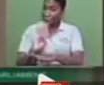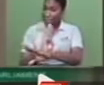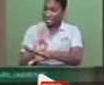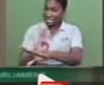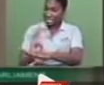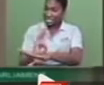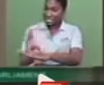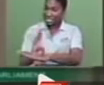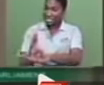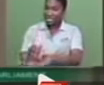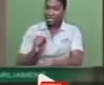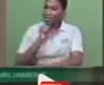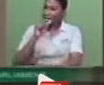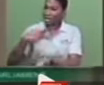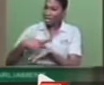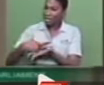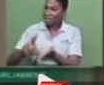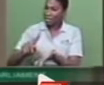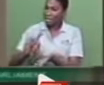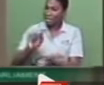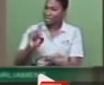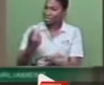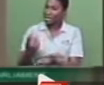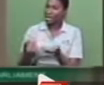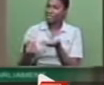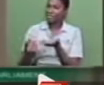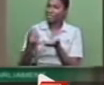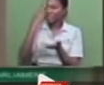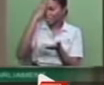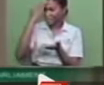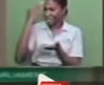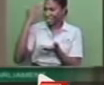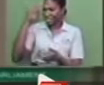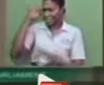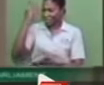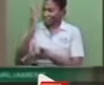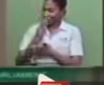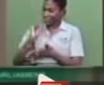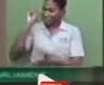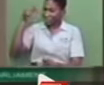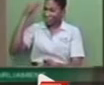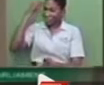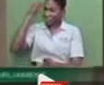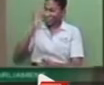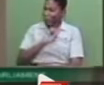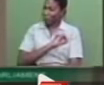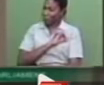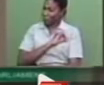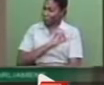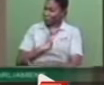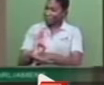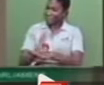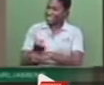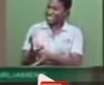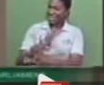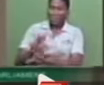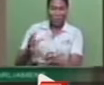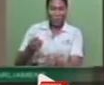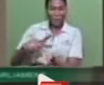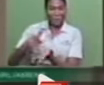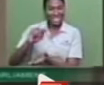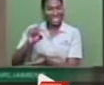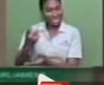it doesn't end there. Fast forward 2021. The budget statement at page 116 says, we propose to amend